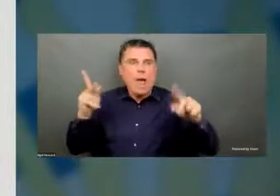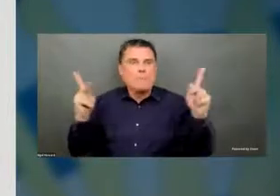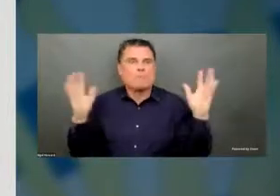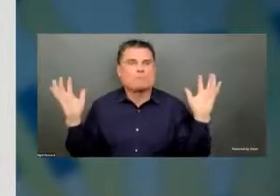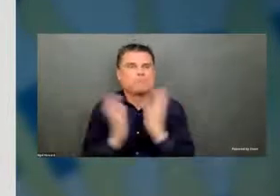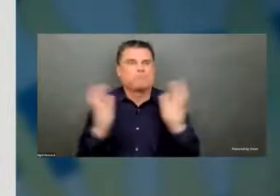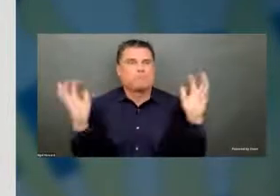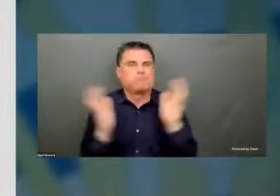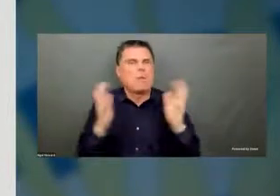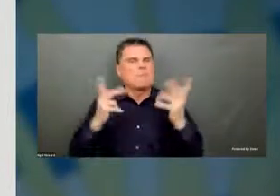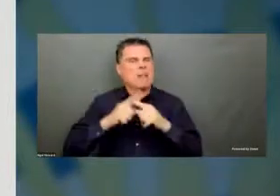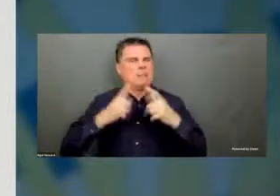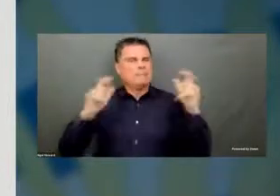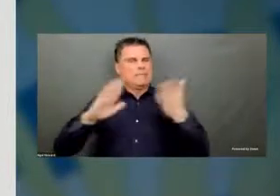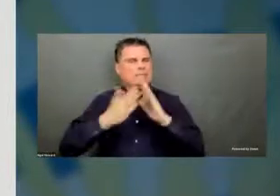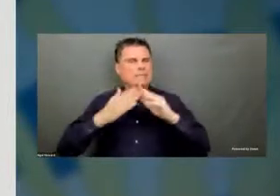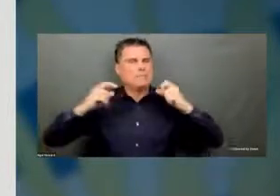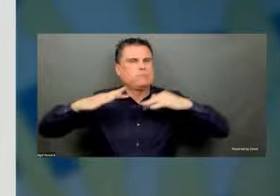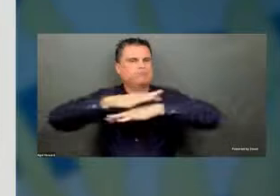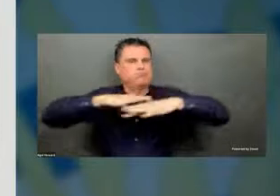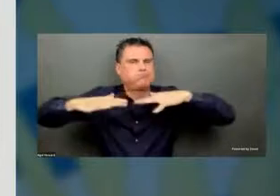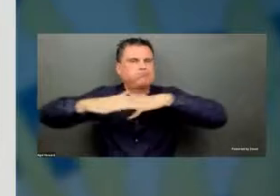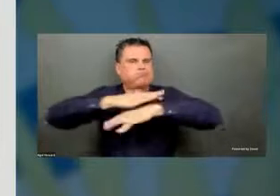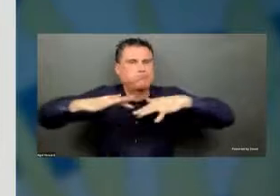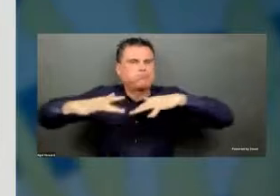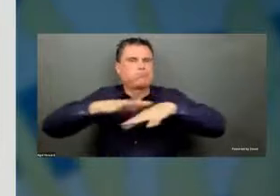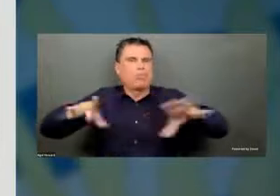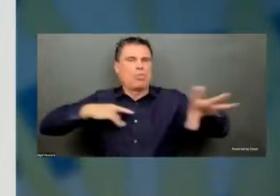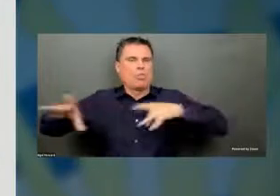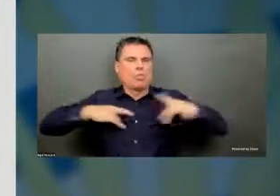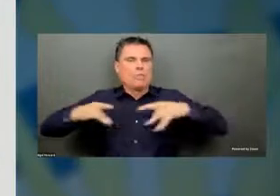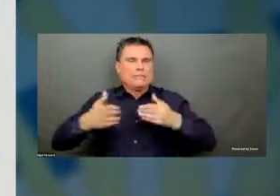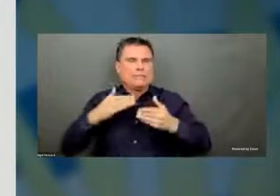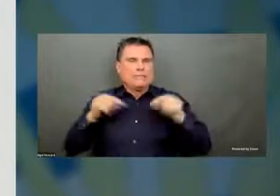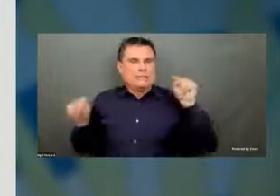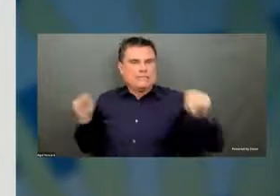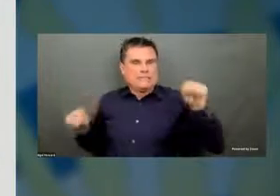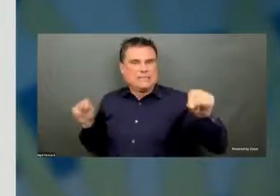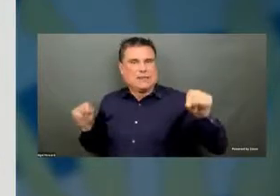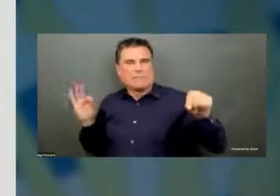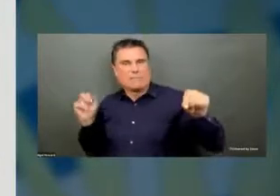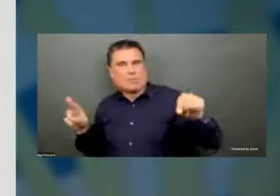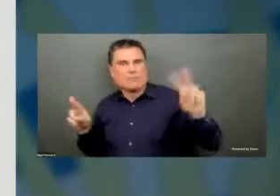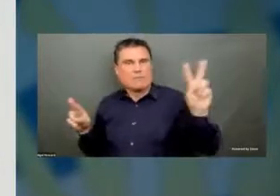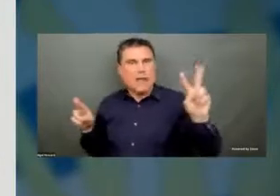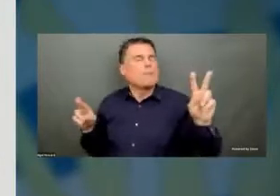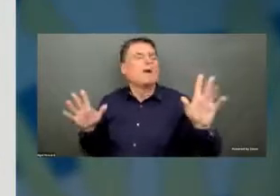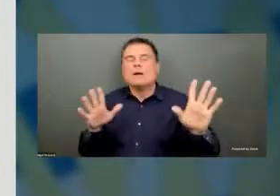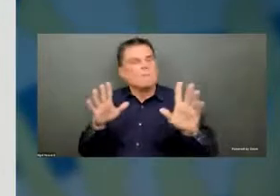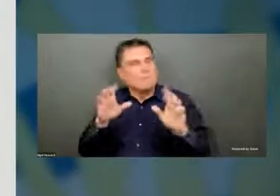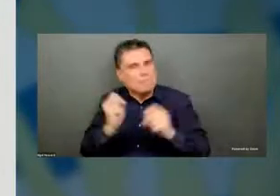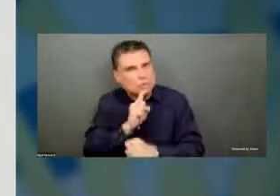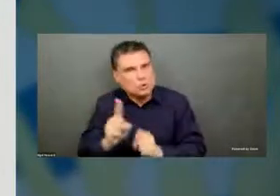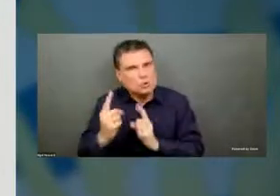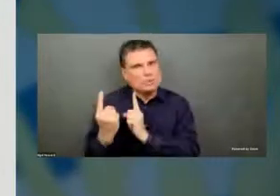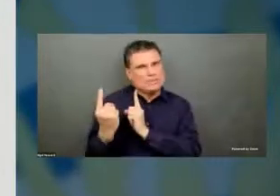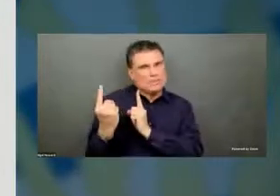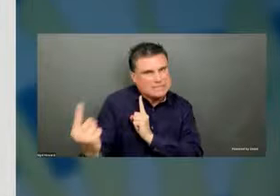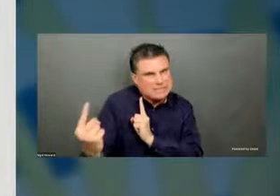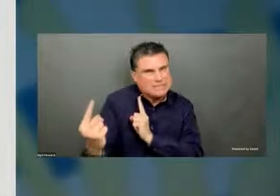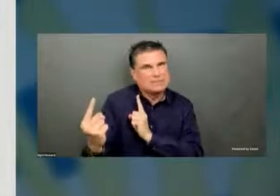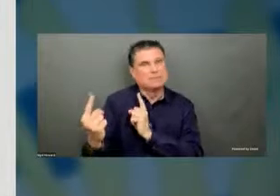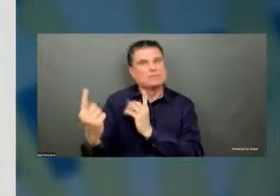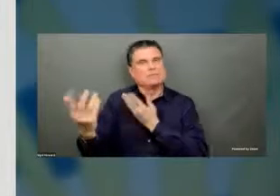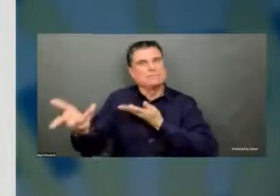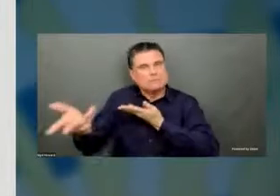to making sure that our connections with each other, those needed connections that we have, are done in a safe way. And what this shows